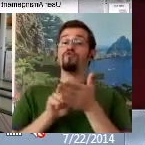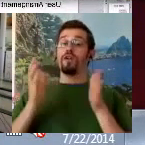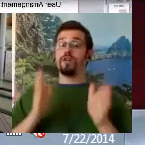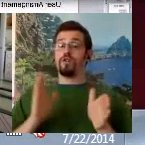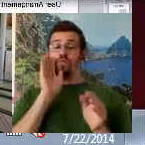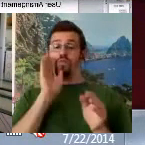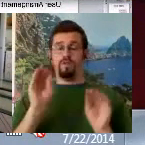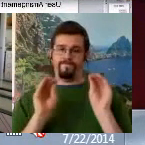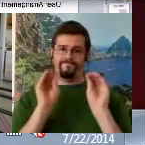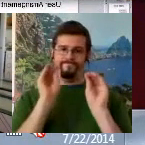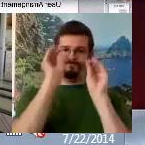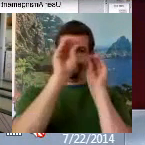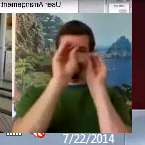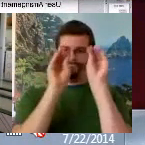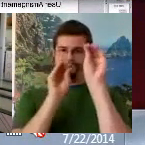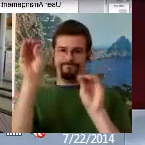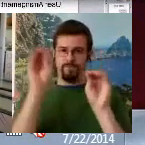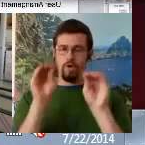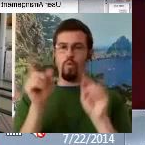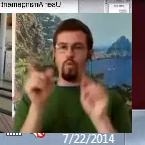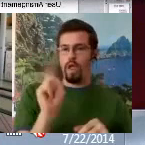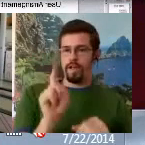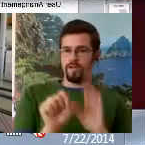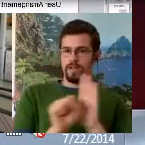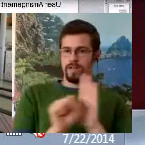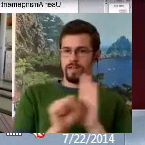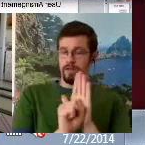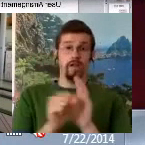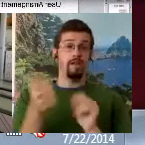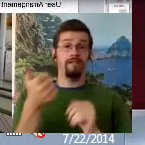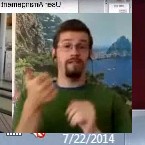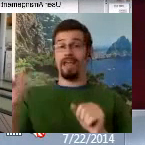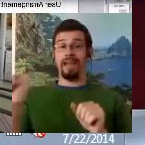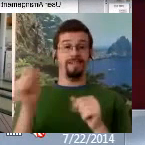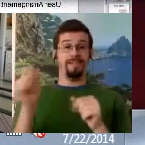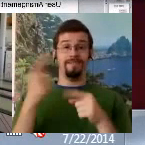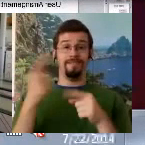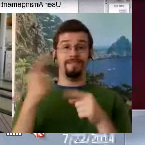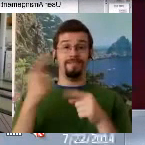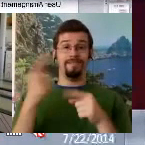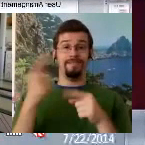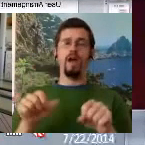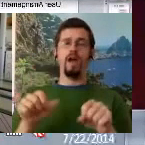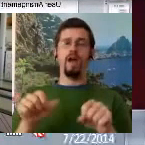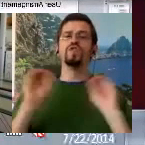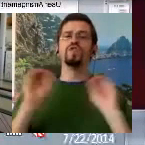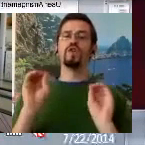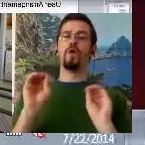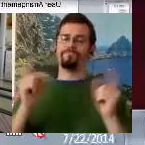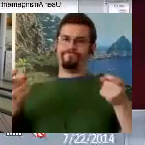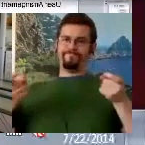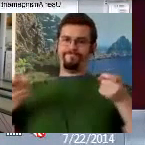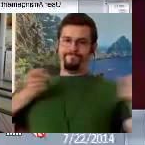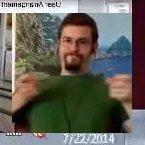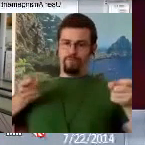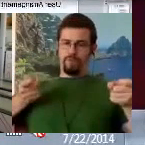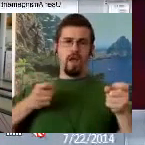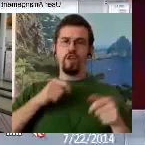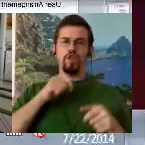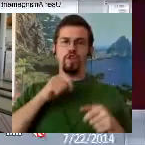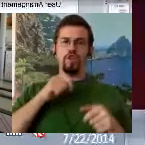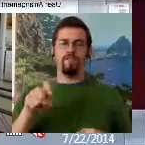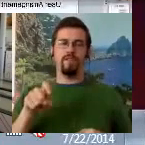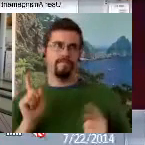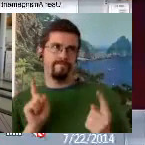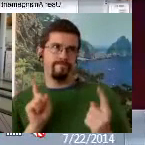Any sign is possible. And again, there's no gatekeeper. You don't have to go through some type of committee or conference to get your